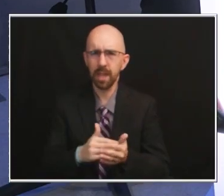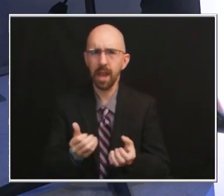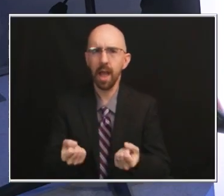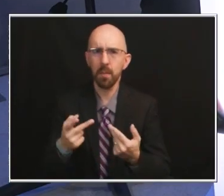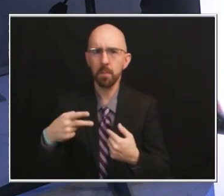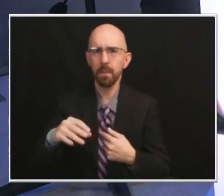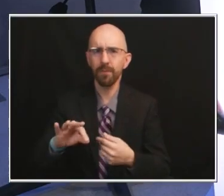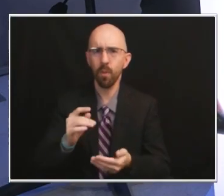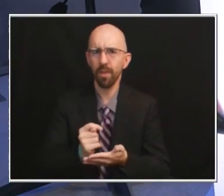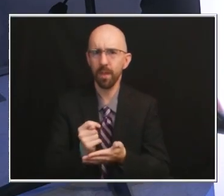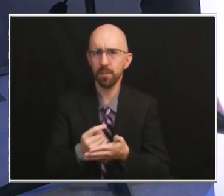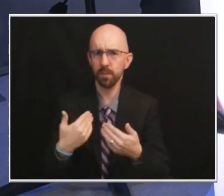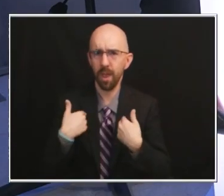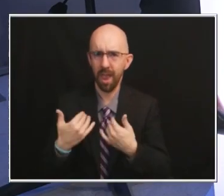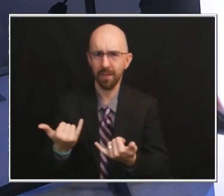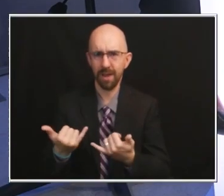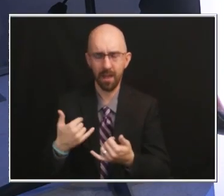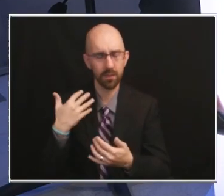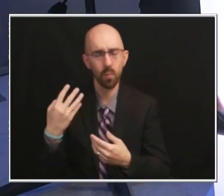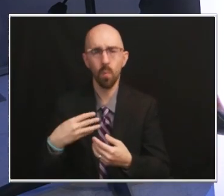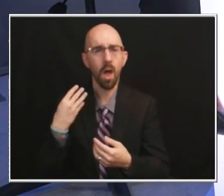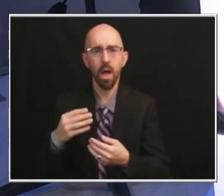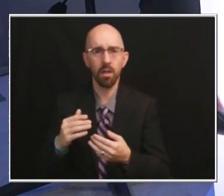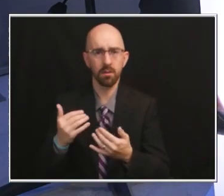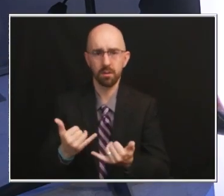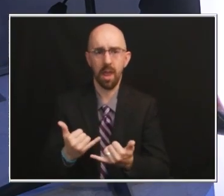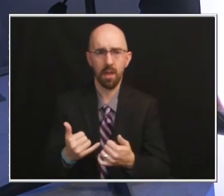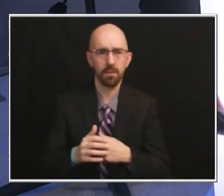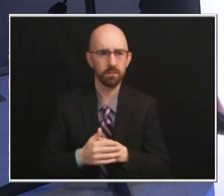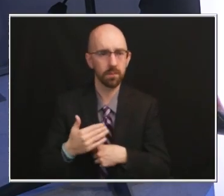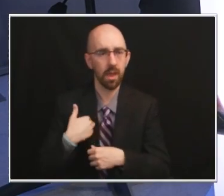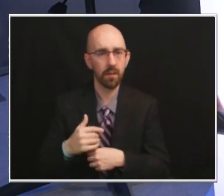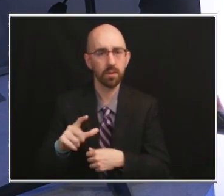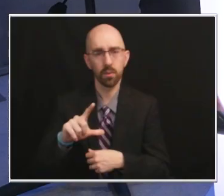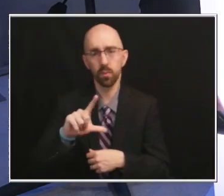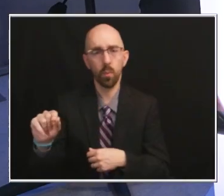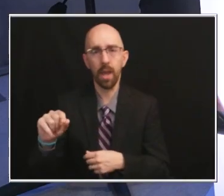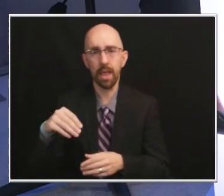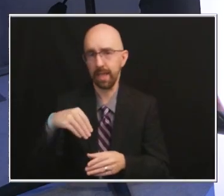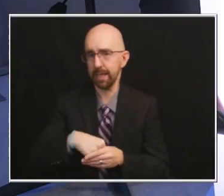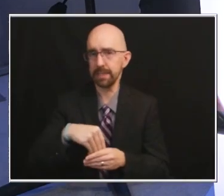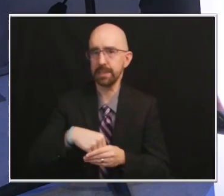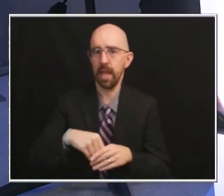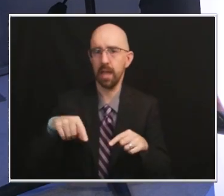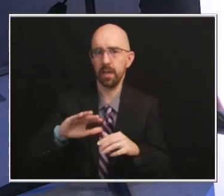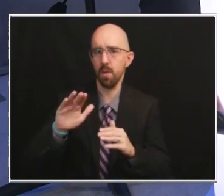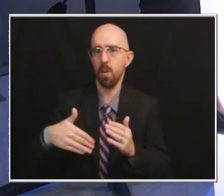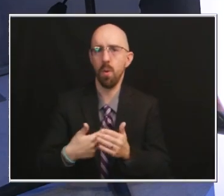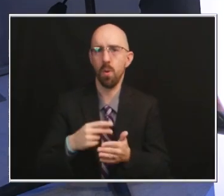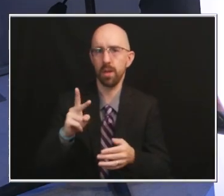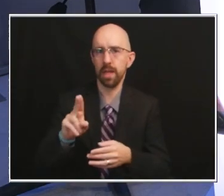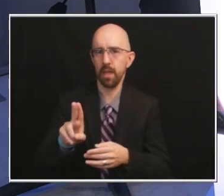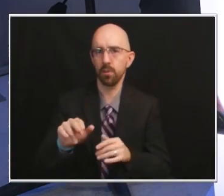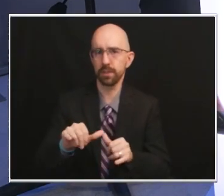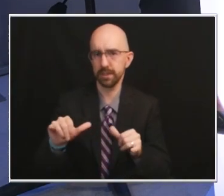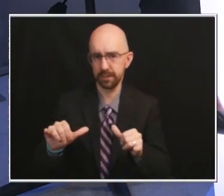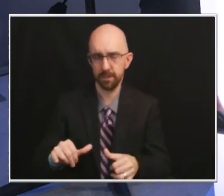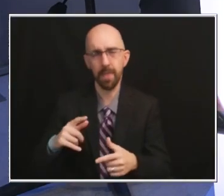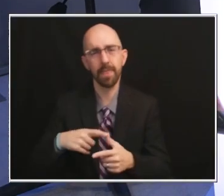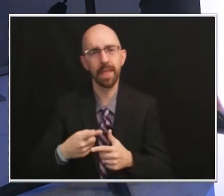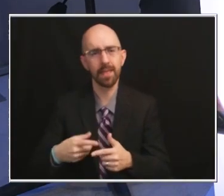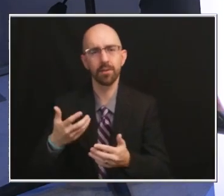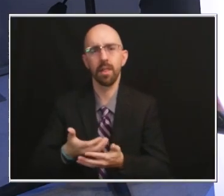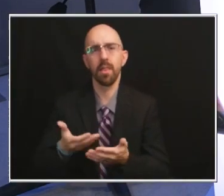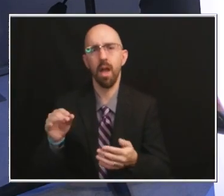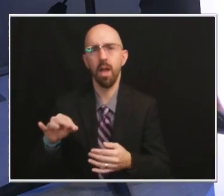I think it's wild how many that we have. So we have 20 within the entire KU system, and then there's a lot of